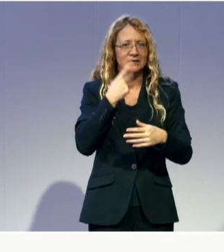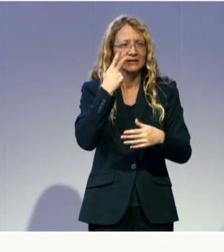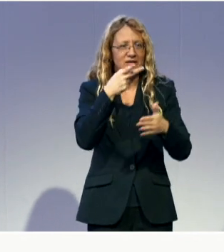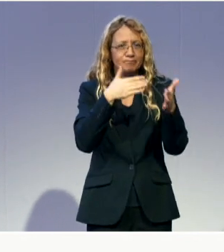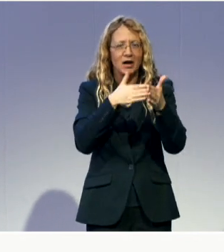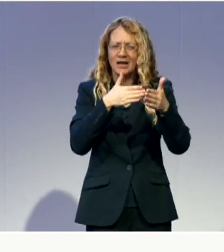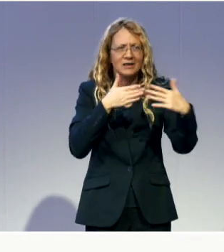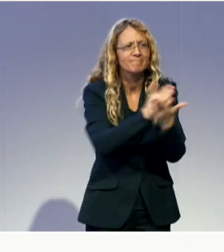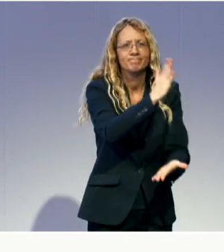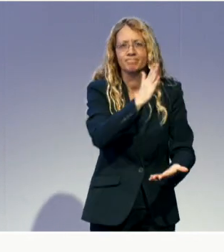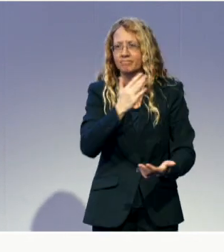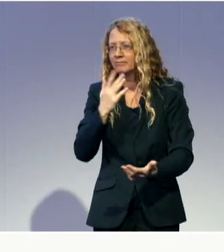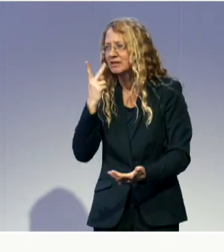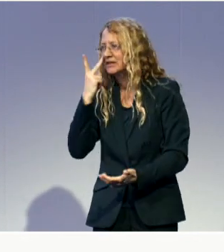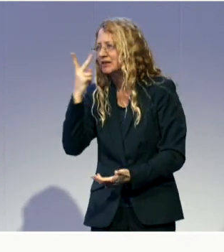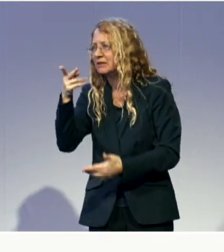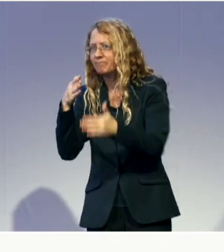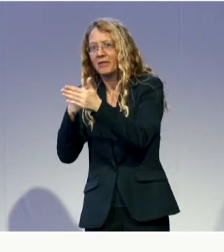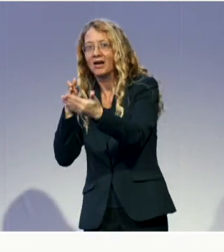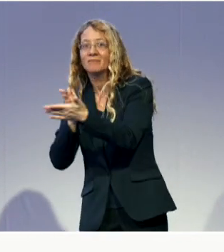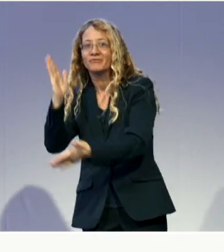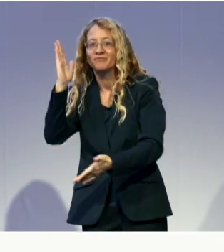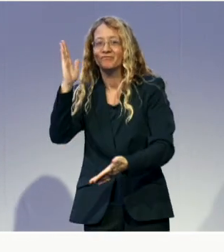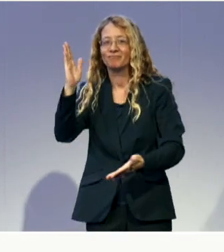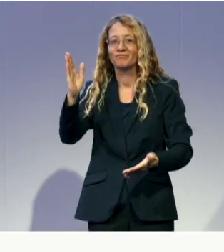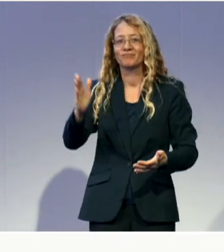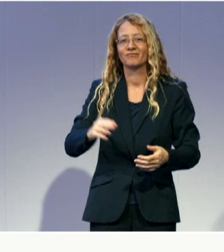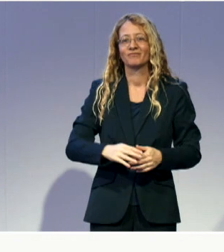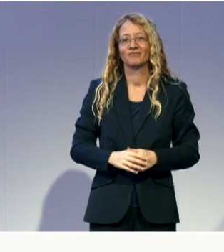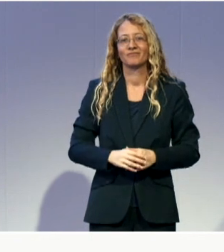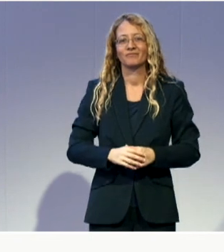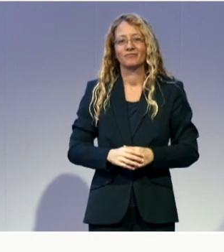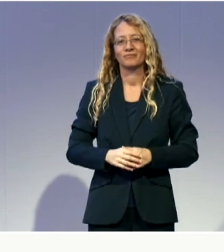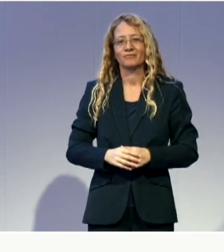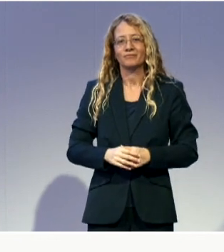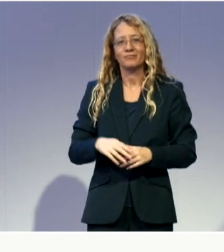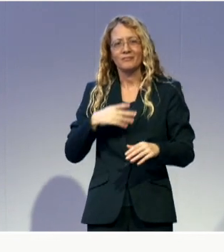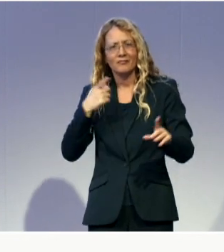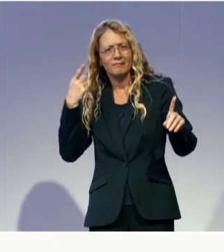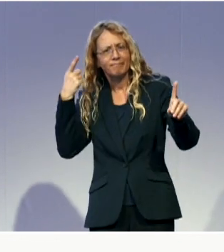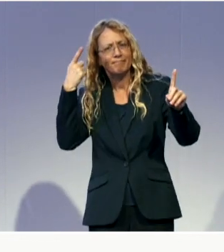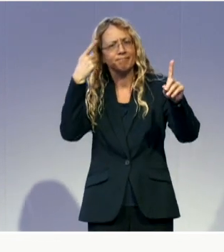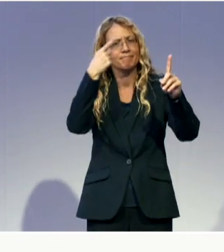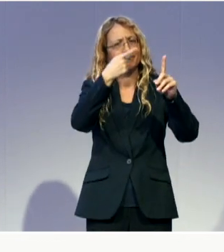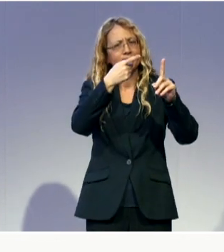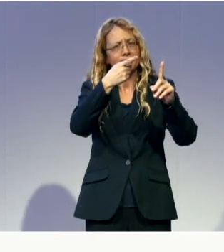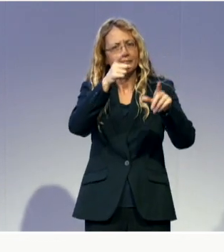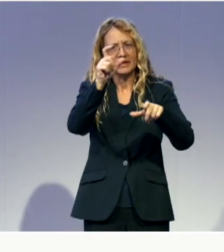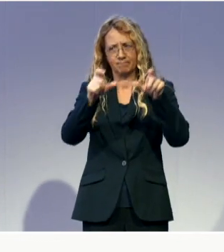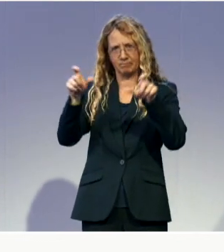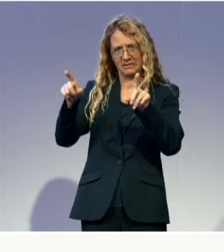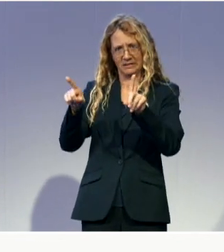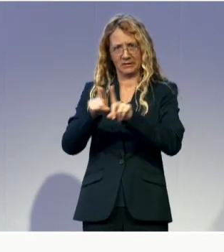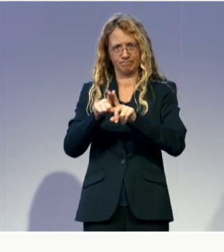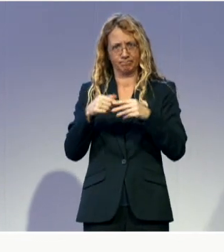accessible, but also to empower people like me to